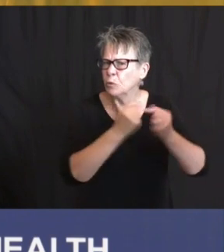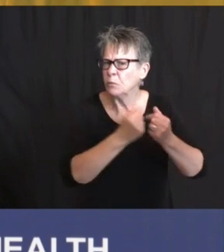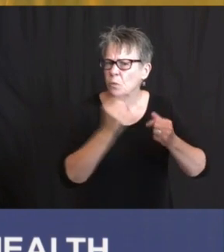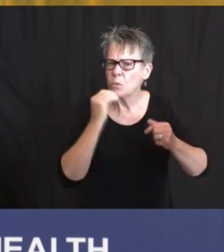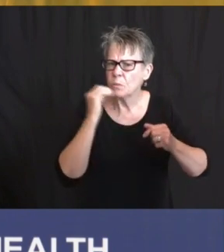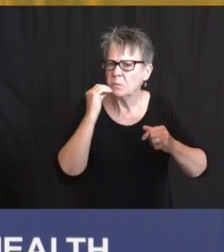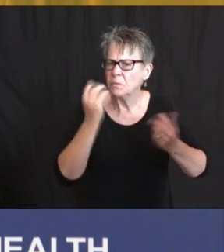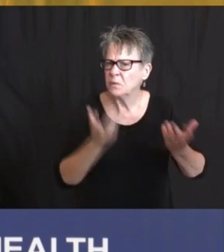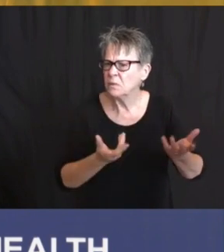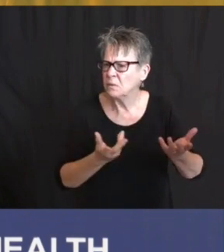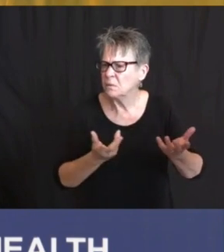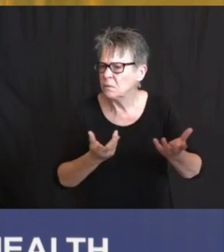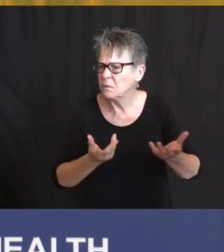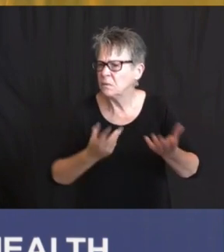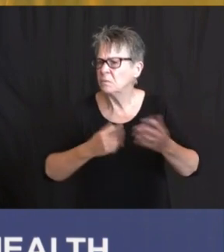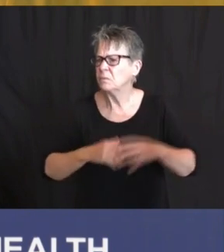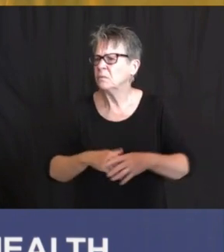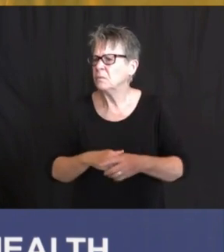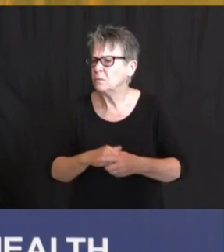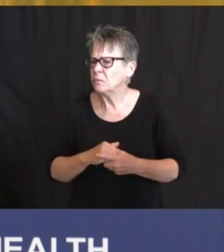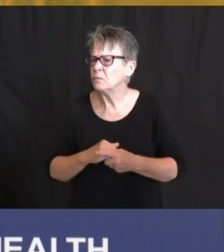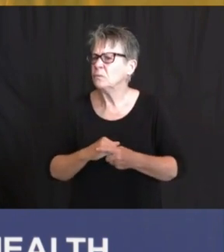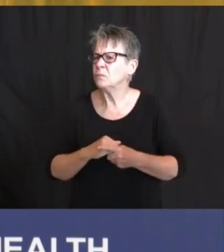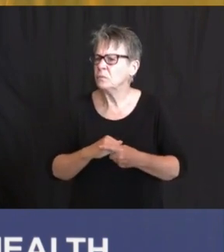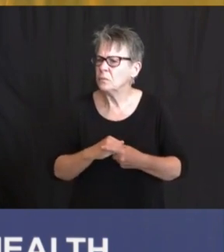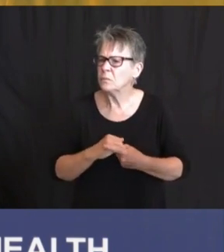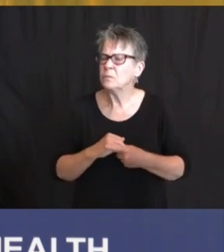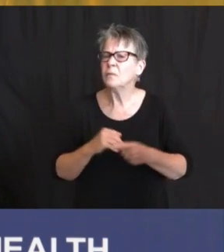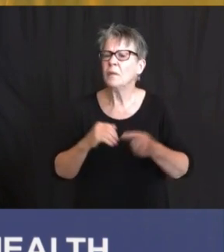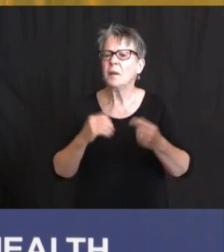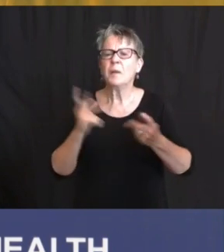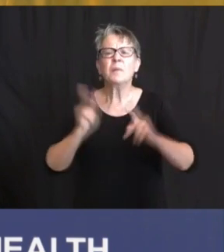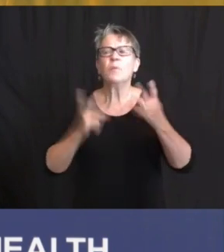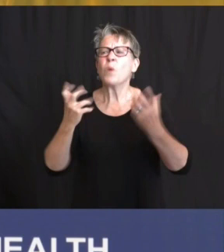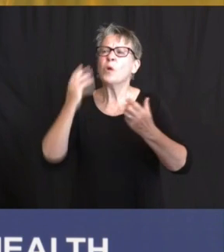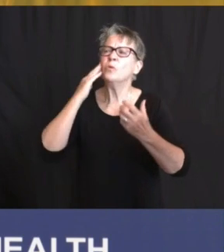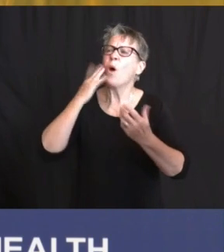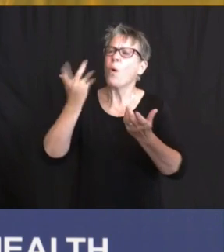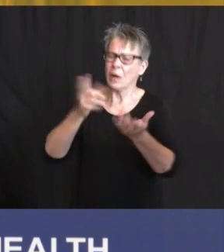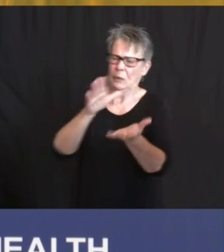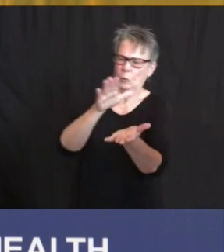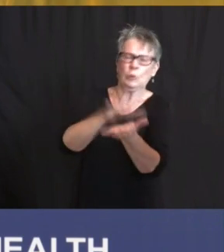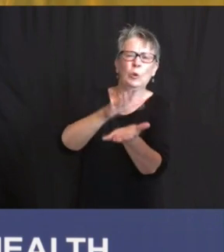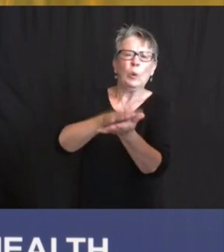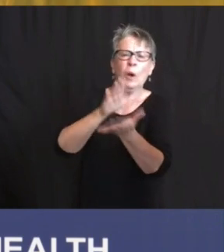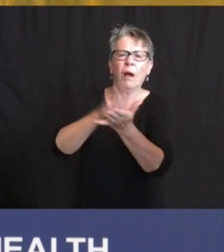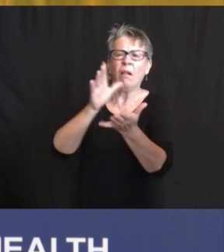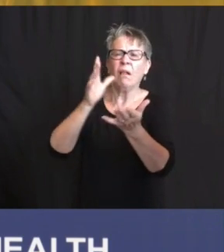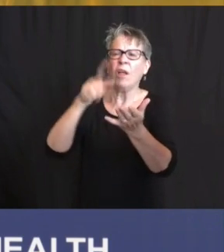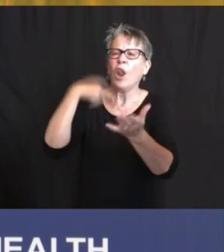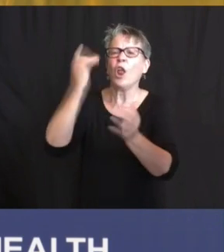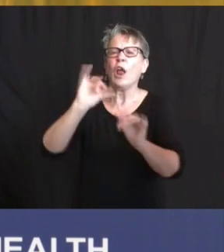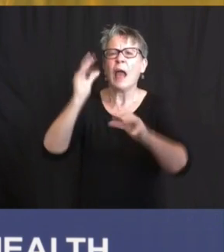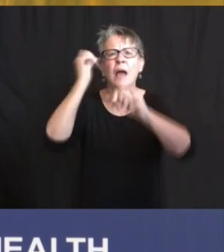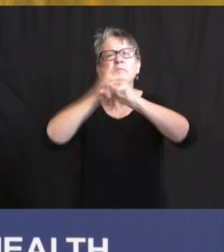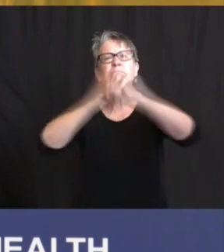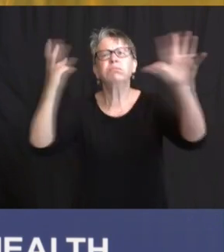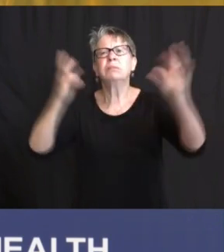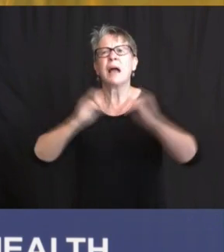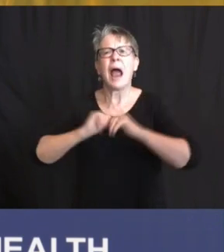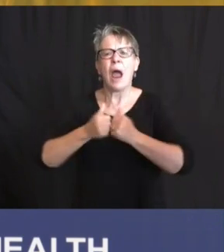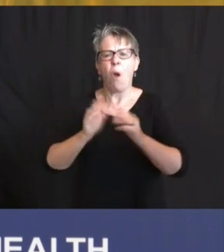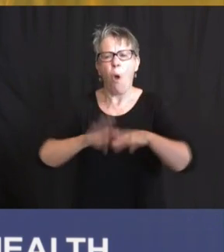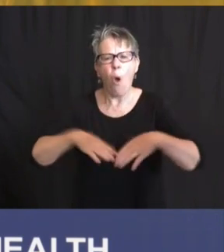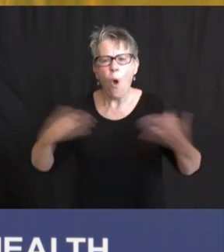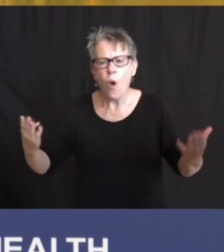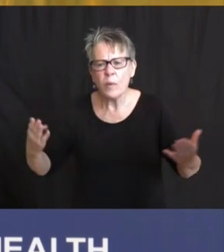will look like. You said you'll roll it out next Yep. week, but any hint of what we'll see? Real quick, do you have any plans to make Juneteenth